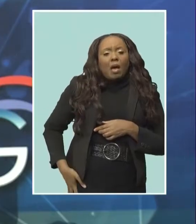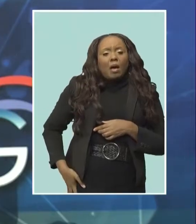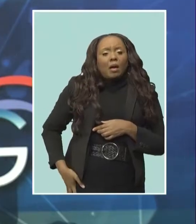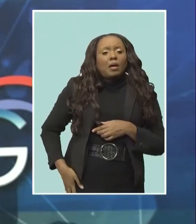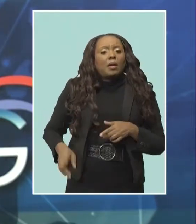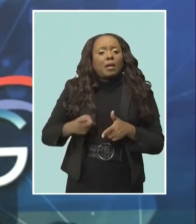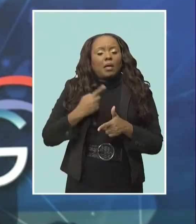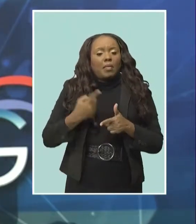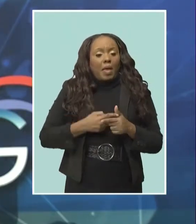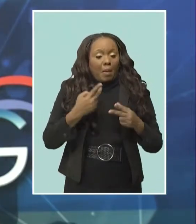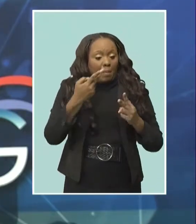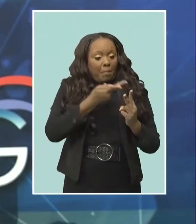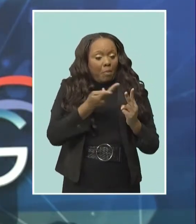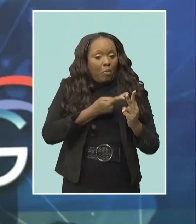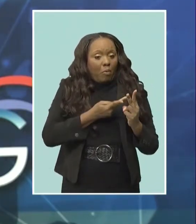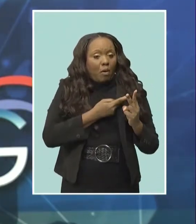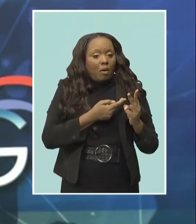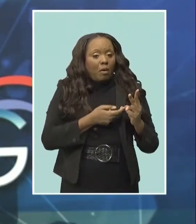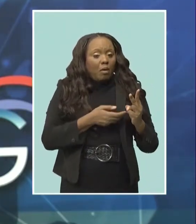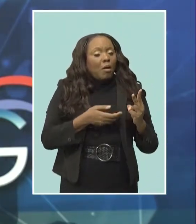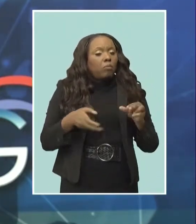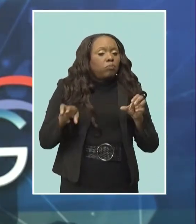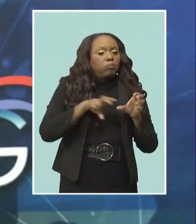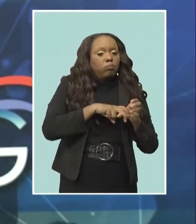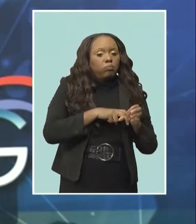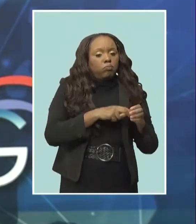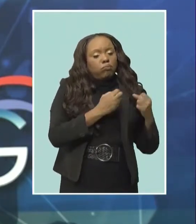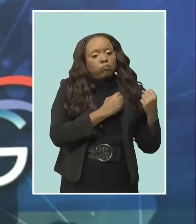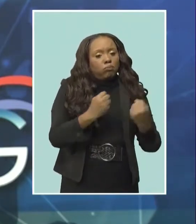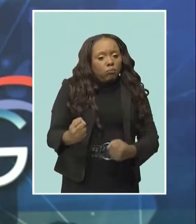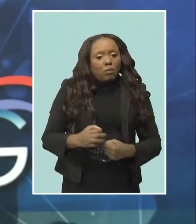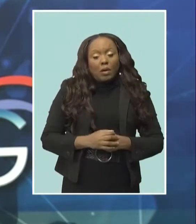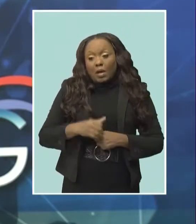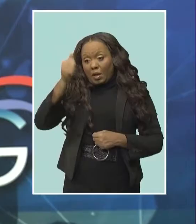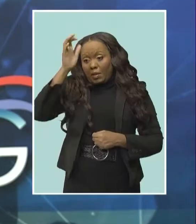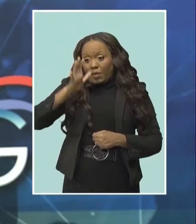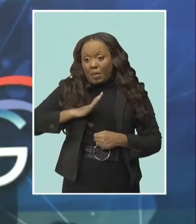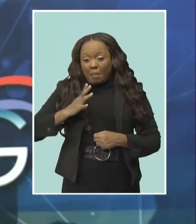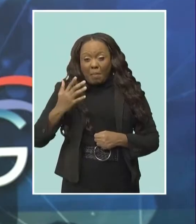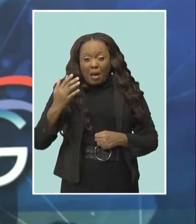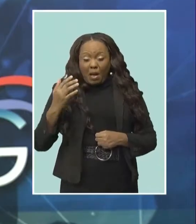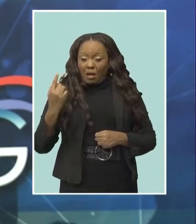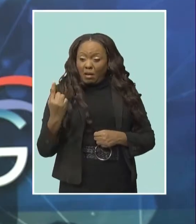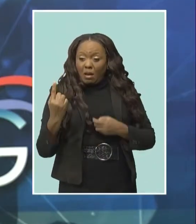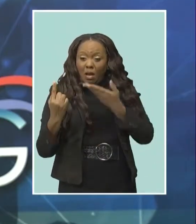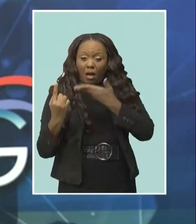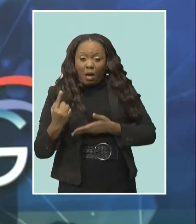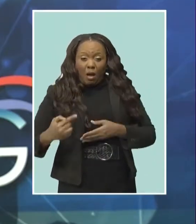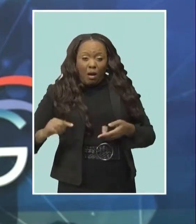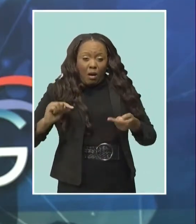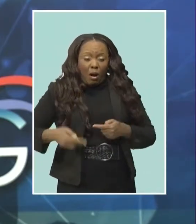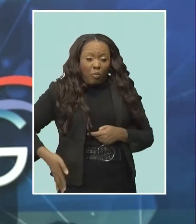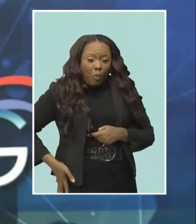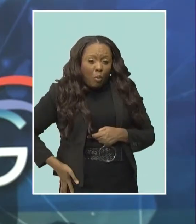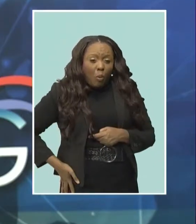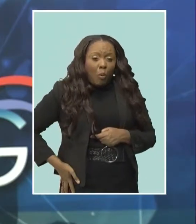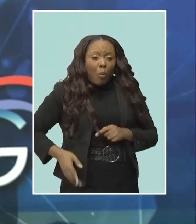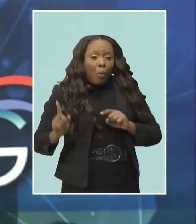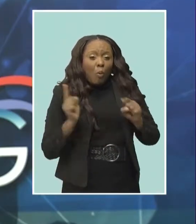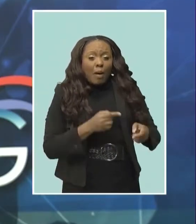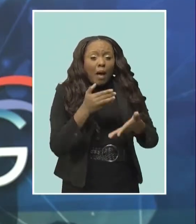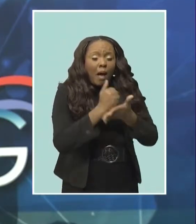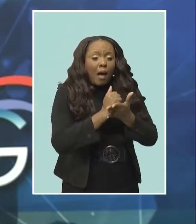The victim ran to a nearby business, asked for help, and was subsequently transported to the Queen Elizabeth Hospital in a private motor